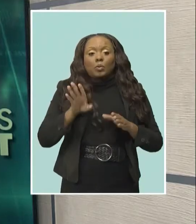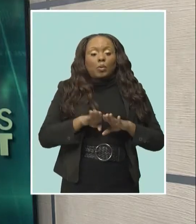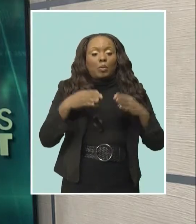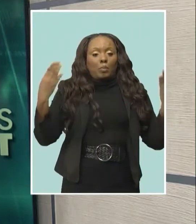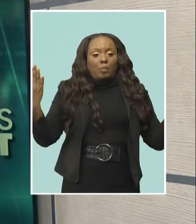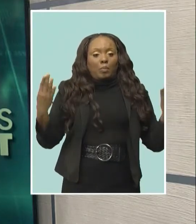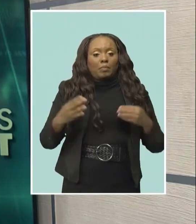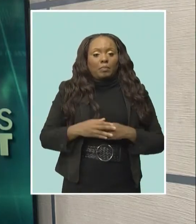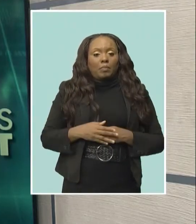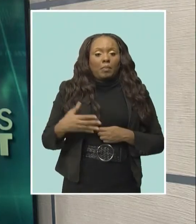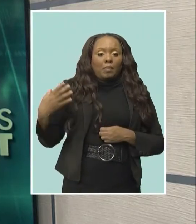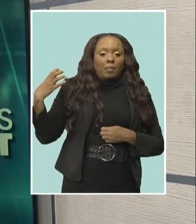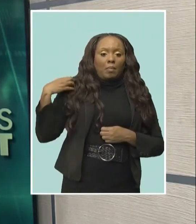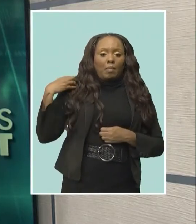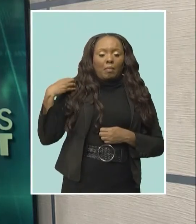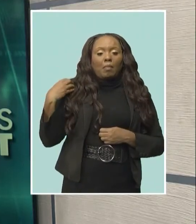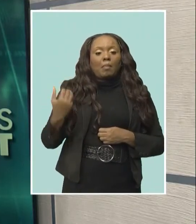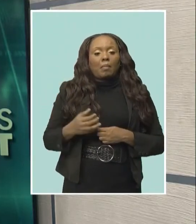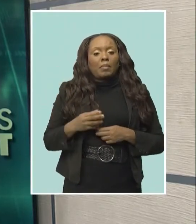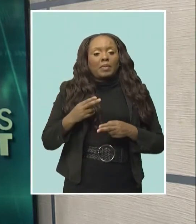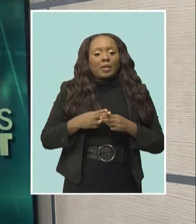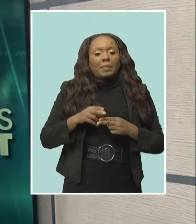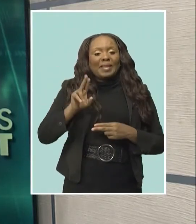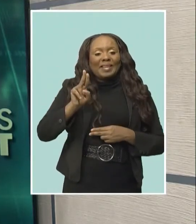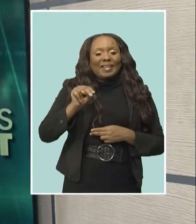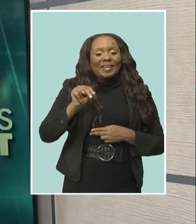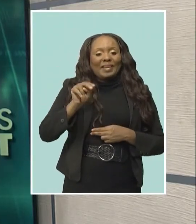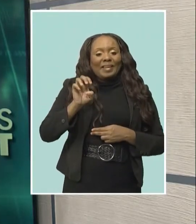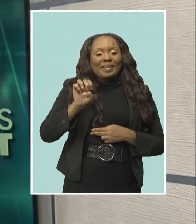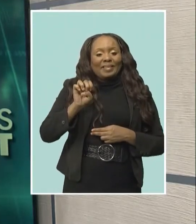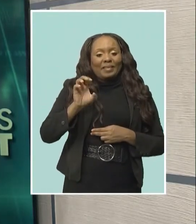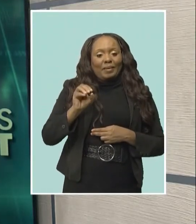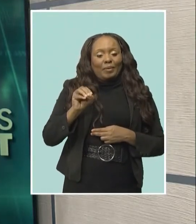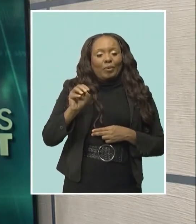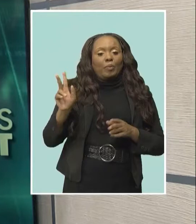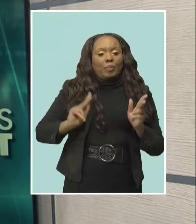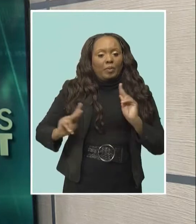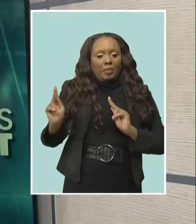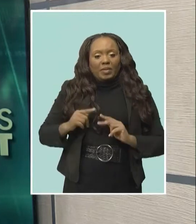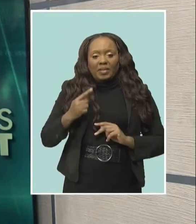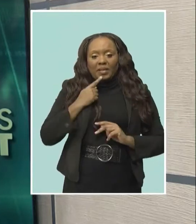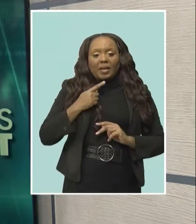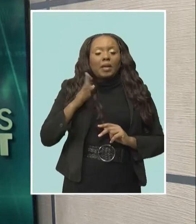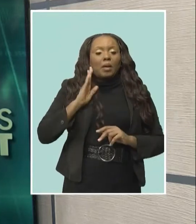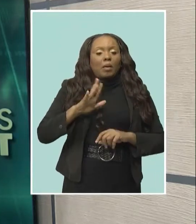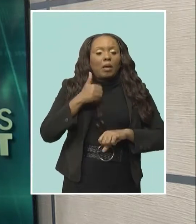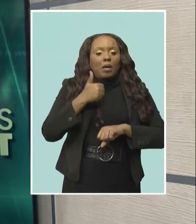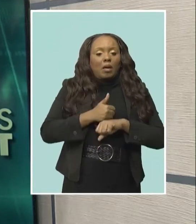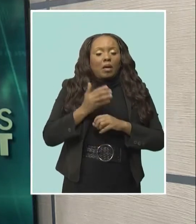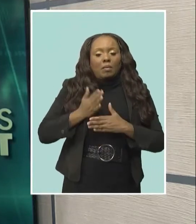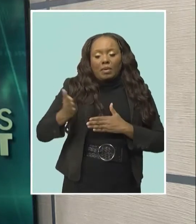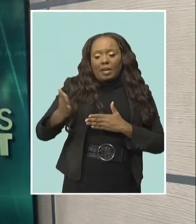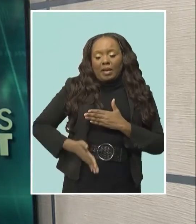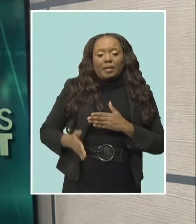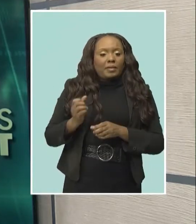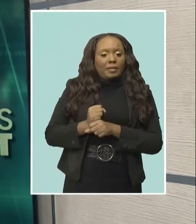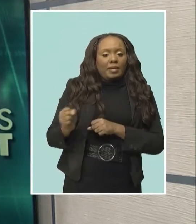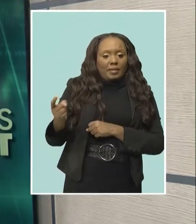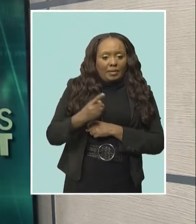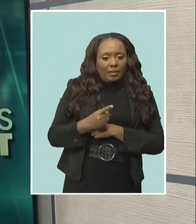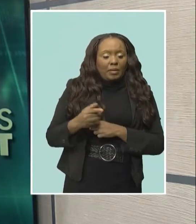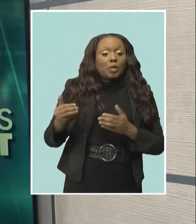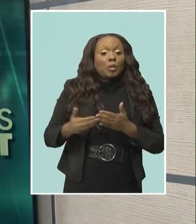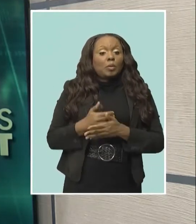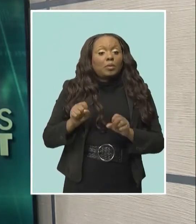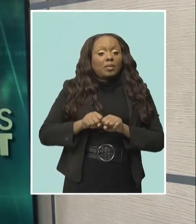at Neo People, Dominic Namis, says the Barbados operation should be up and running by the end of next year. He said the new system